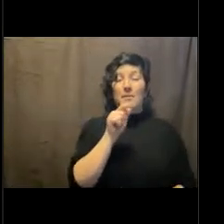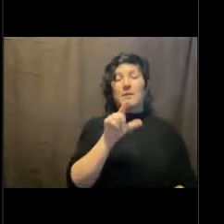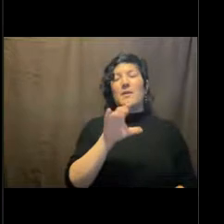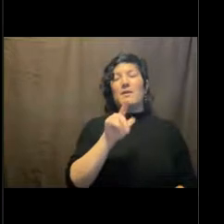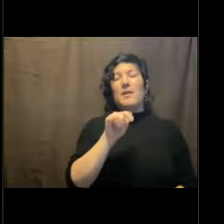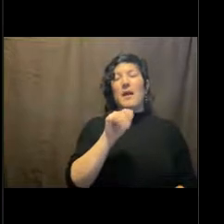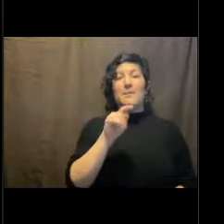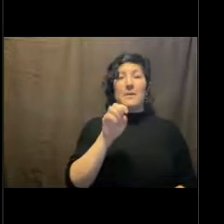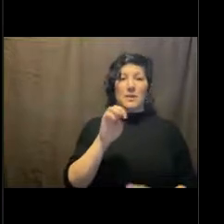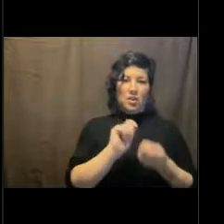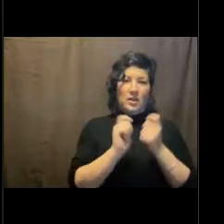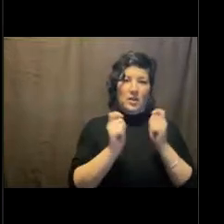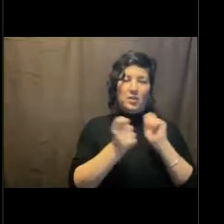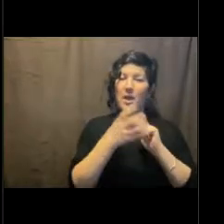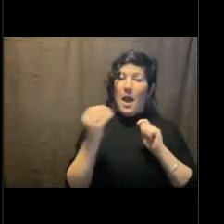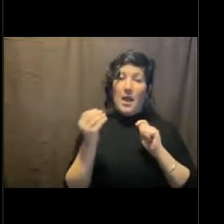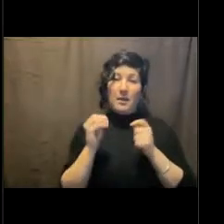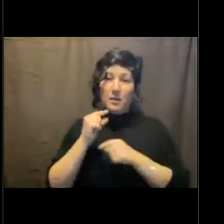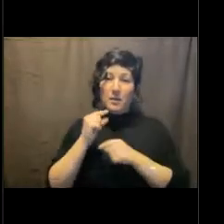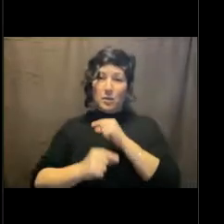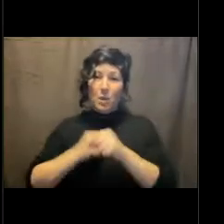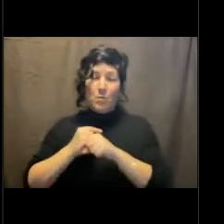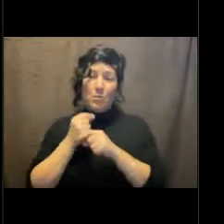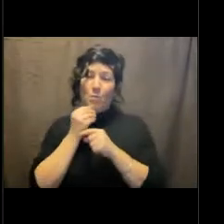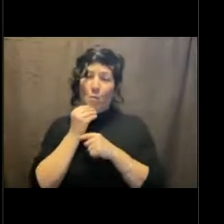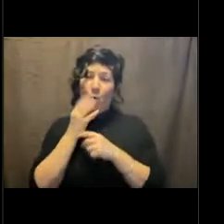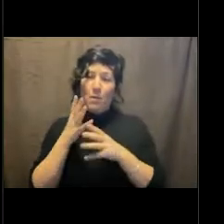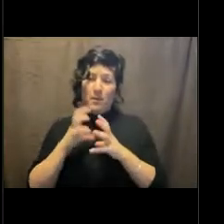particular population of sea turtle. Next slide, please.